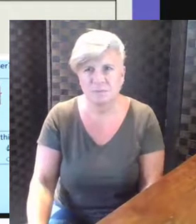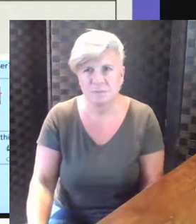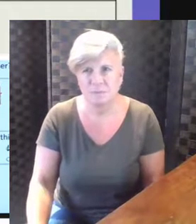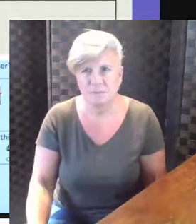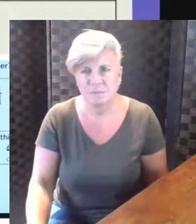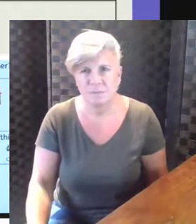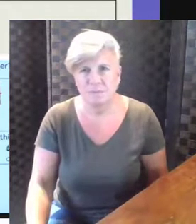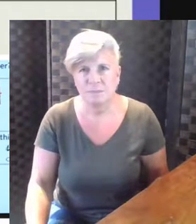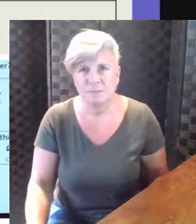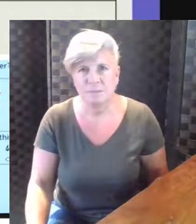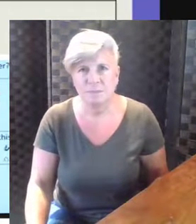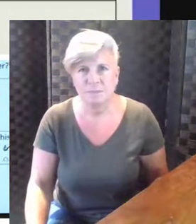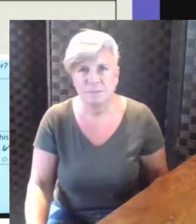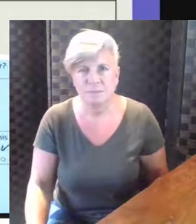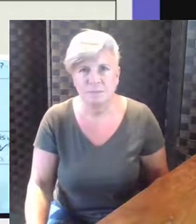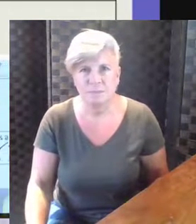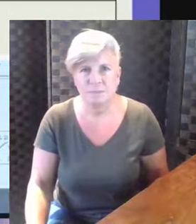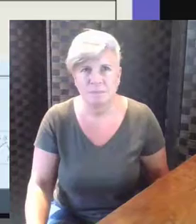answer.